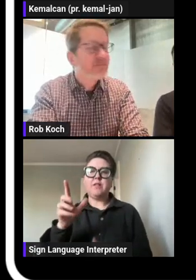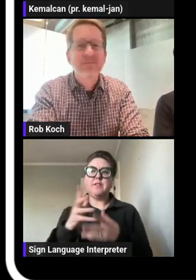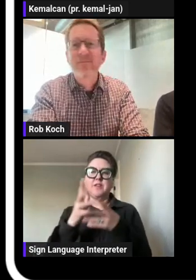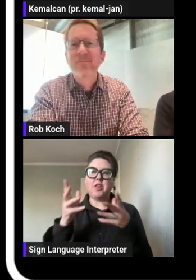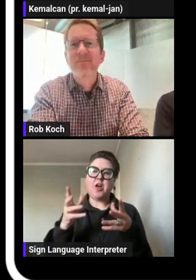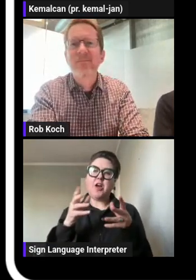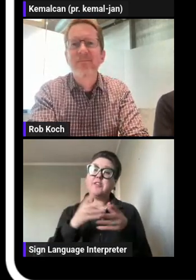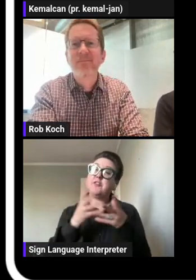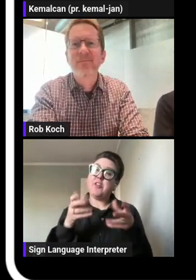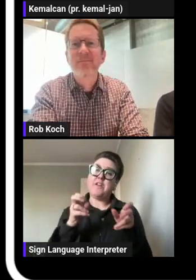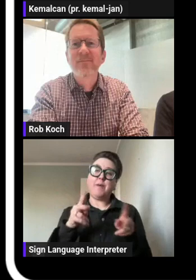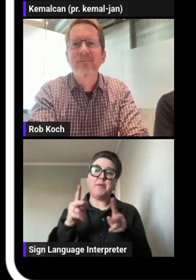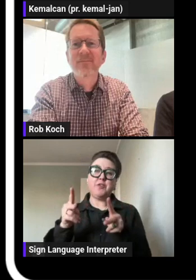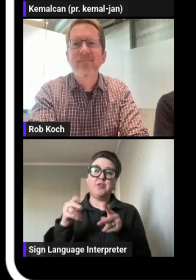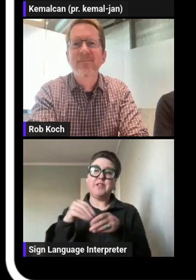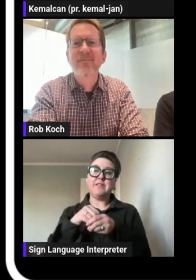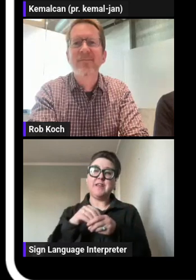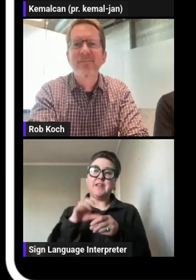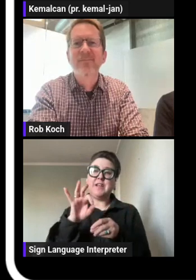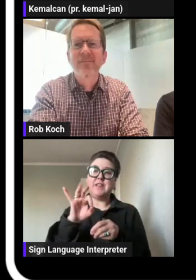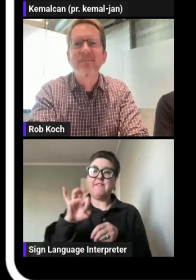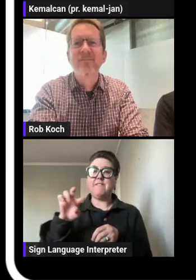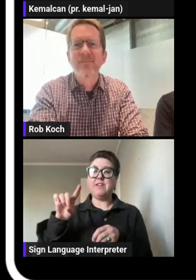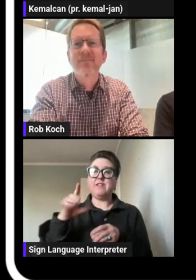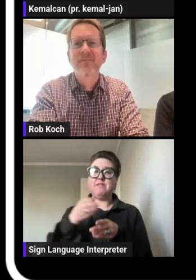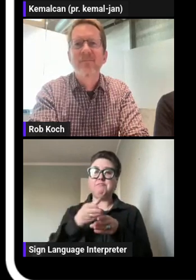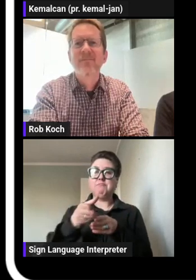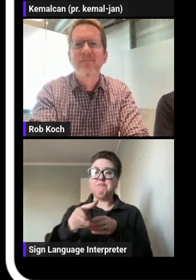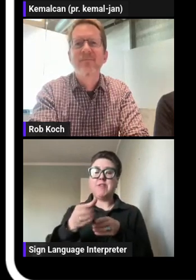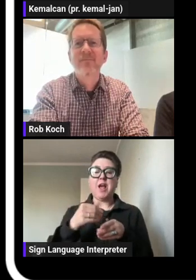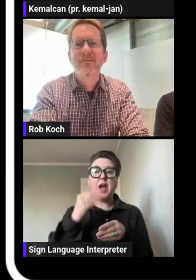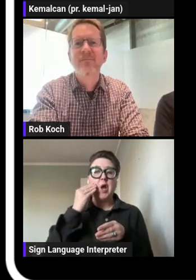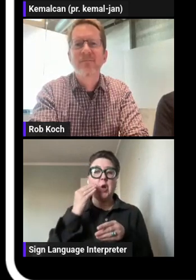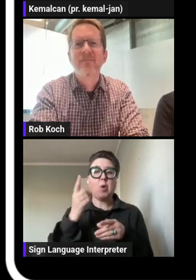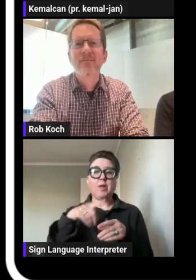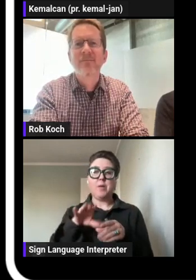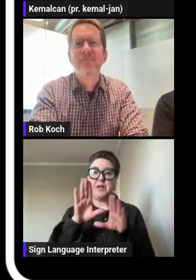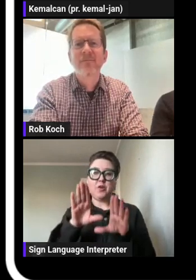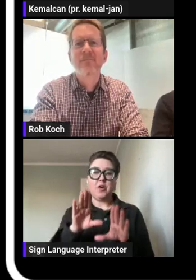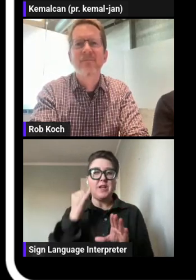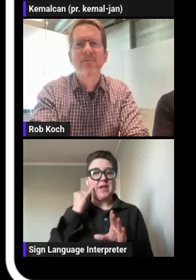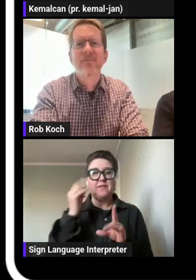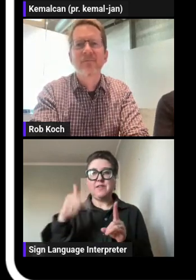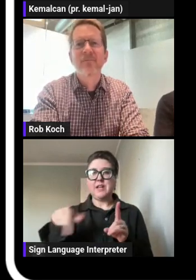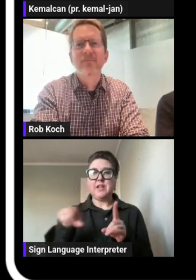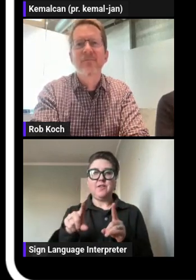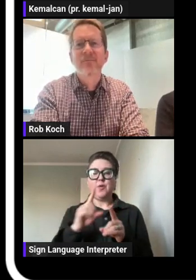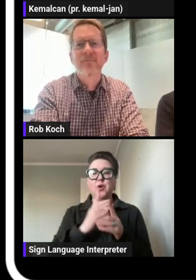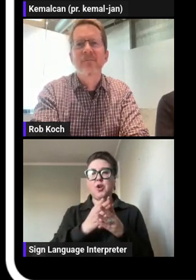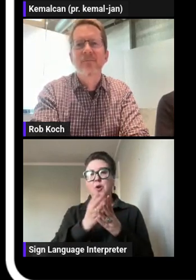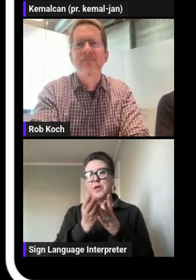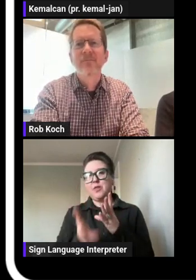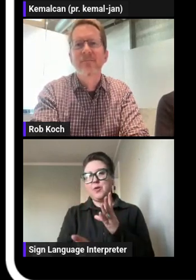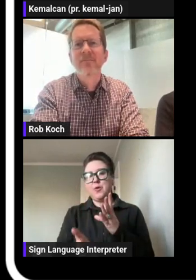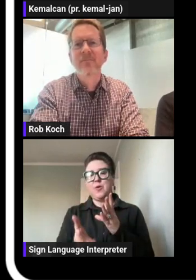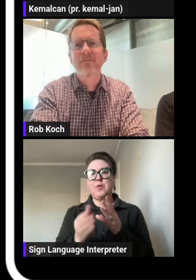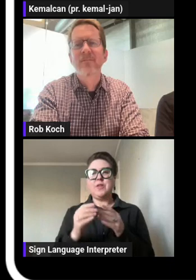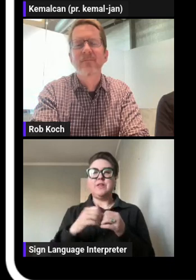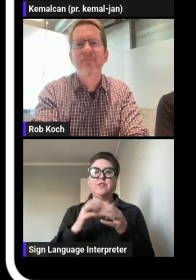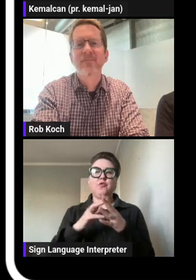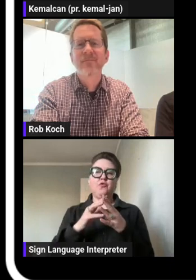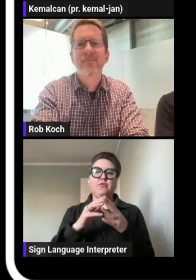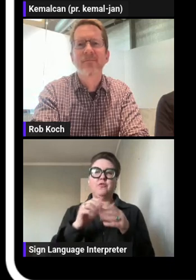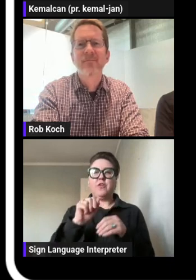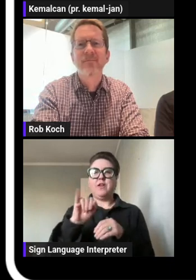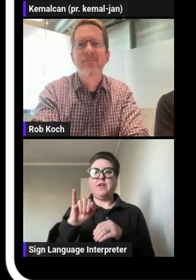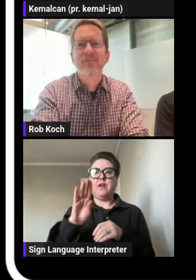opportunities in the fields, and I know they're going to be great if they're going through this Gen AI bootcamp.